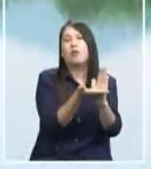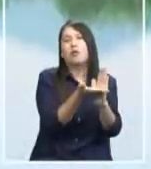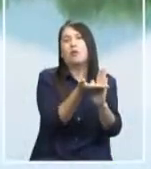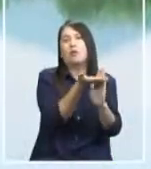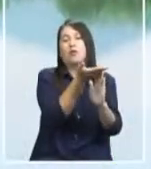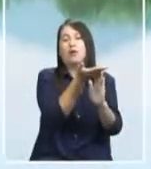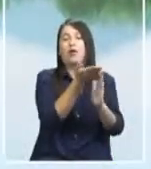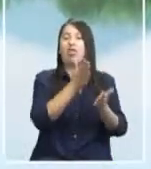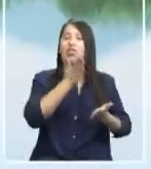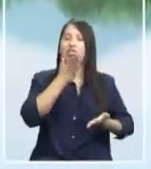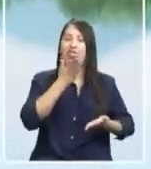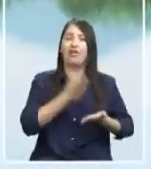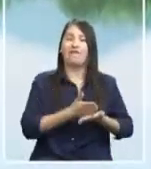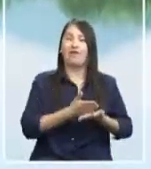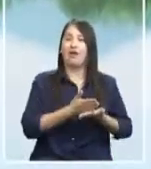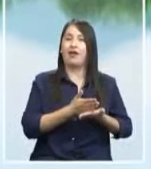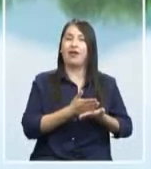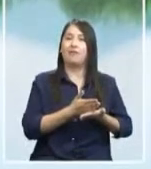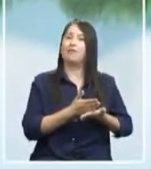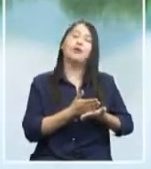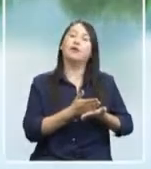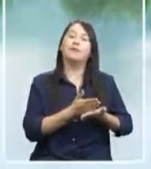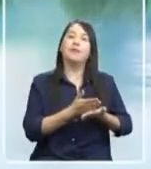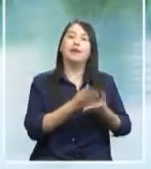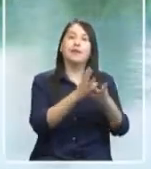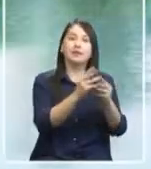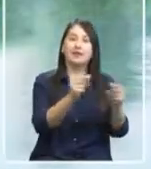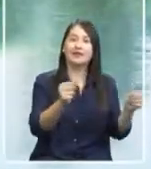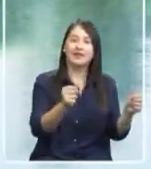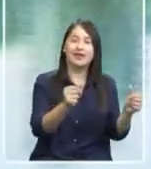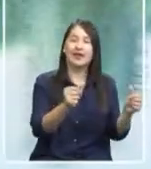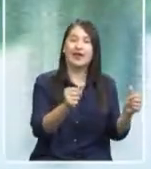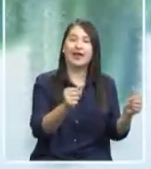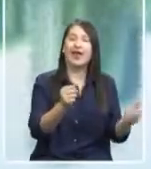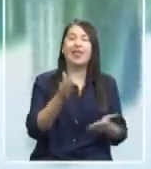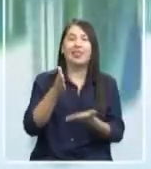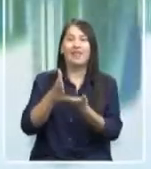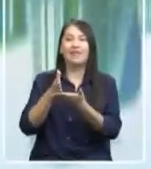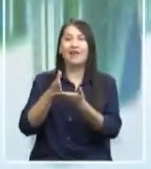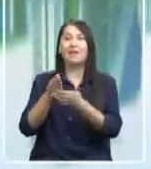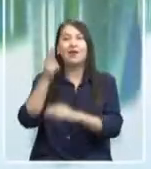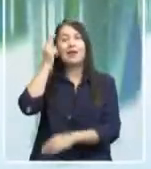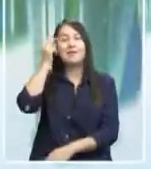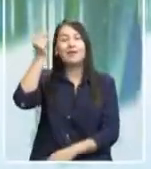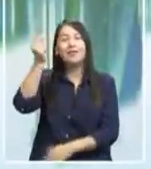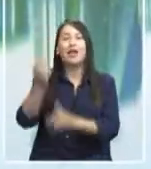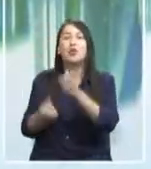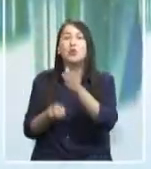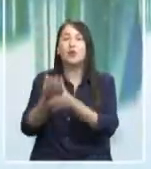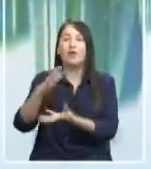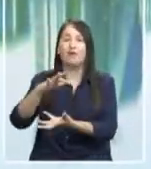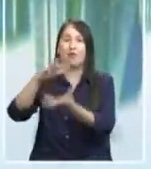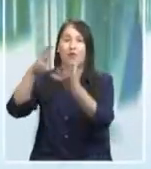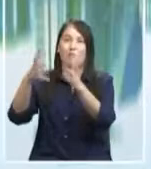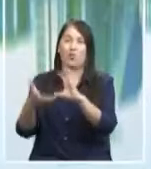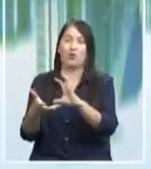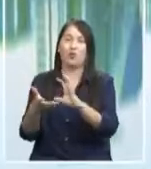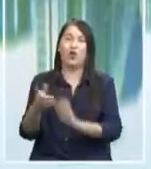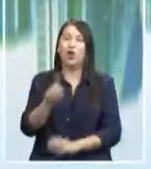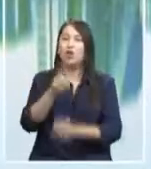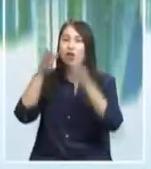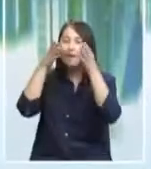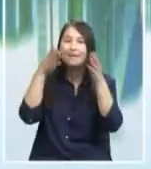where it's not profit-centric, it's a life-centric, where we'll make sure wealth doesn't go to the